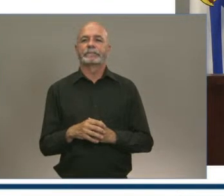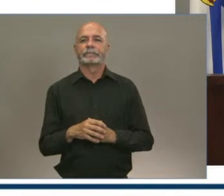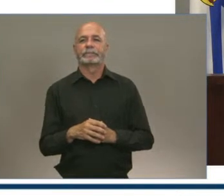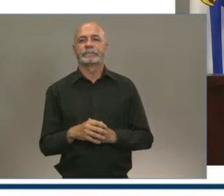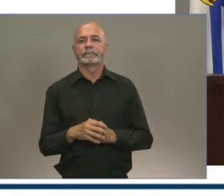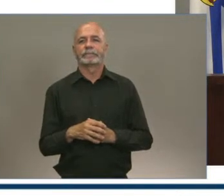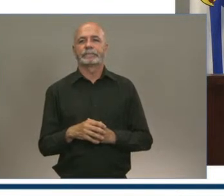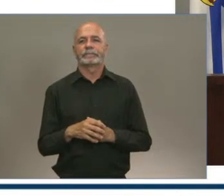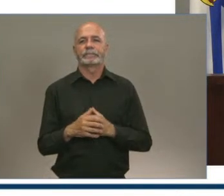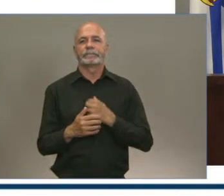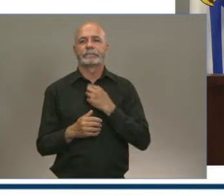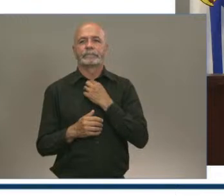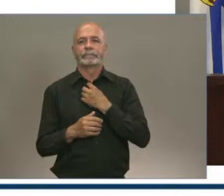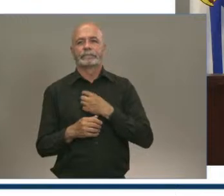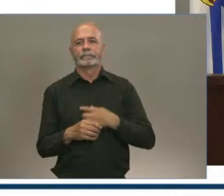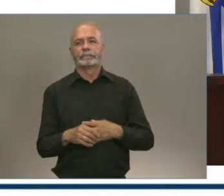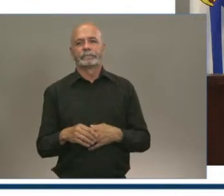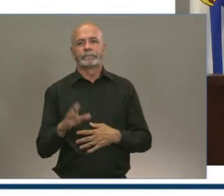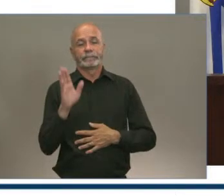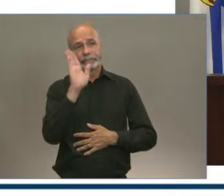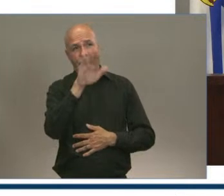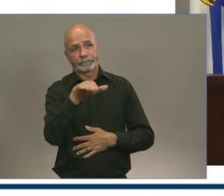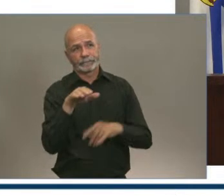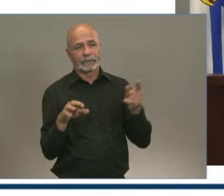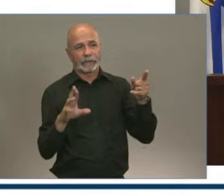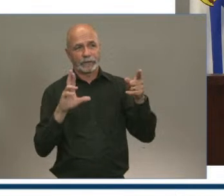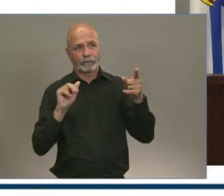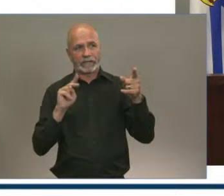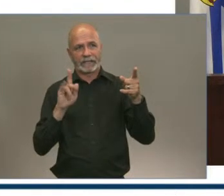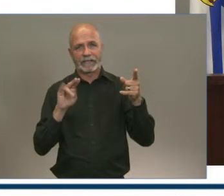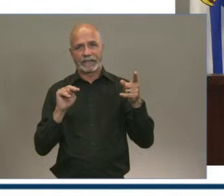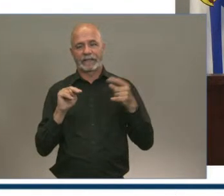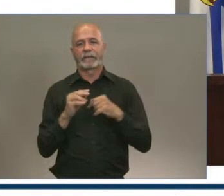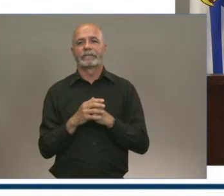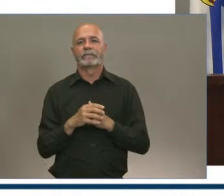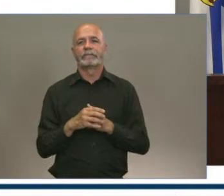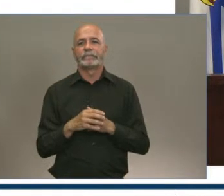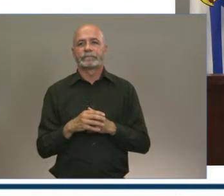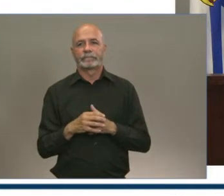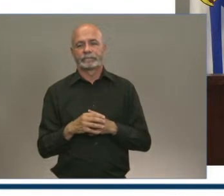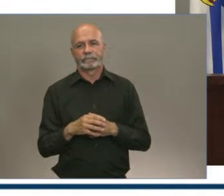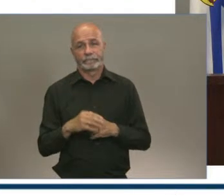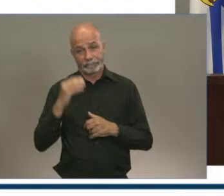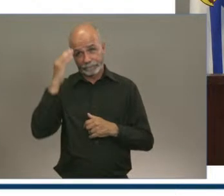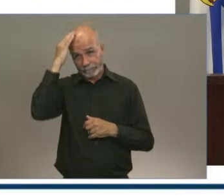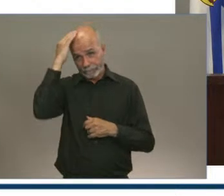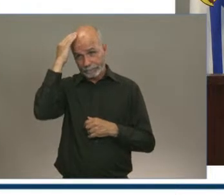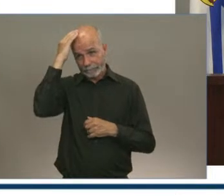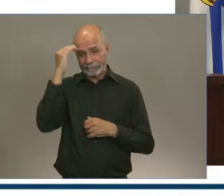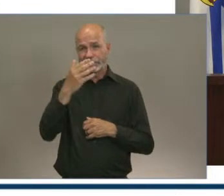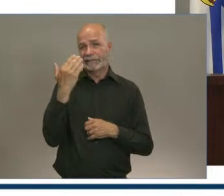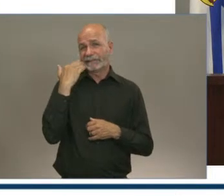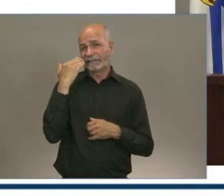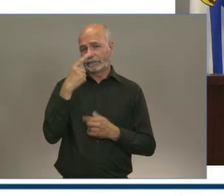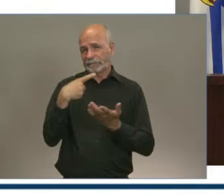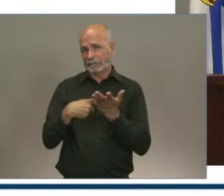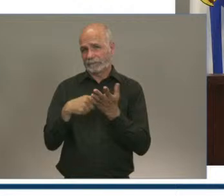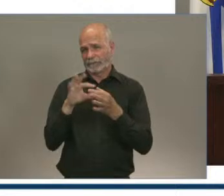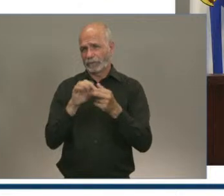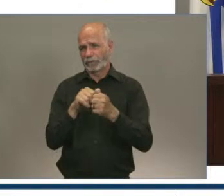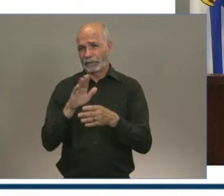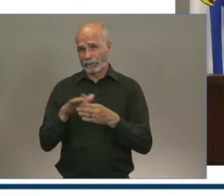Good afternoon. Premier Rankin, I just wanted to double back to something you said about the weekend. And you said something about if